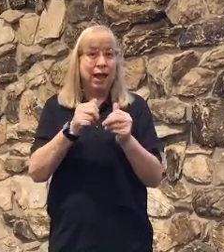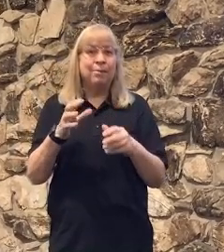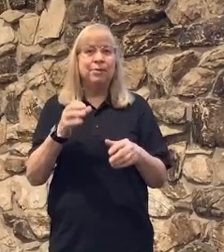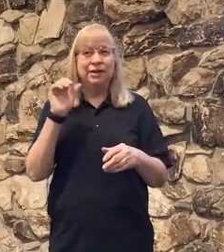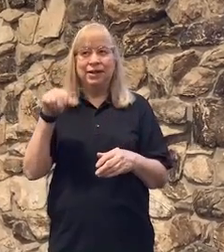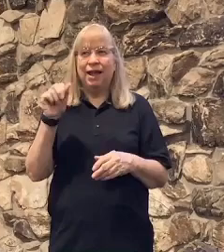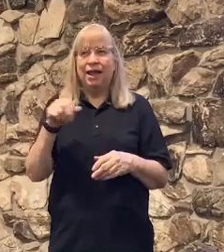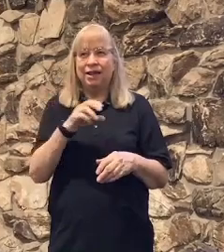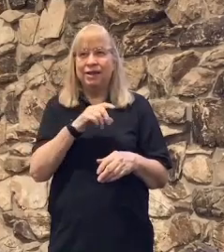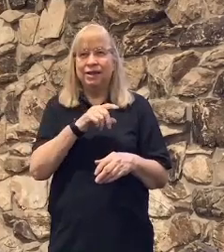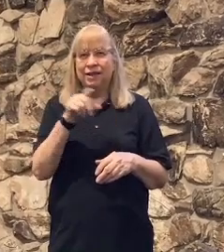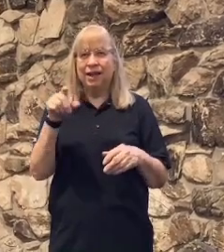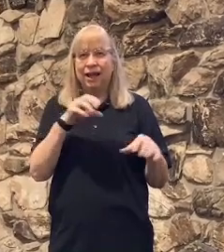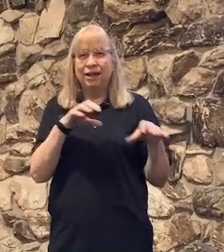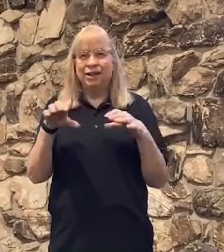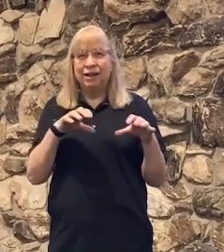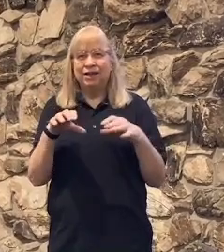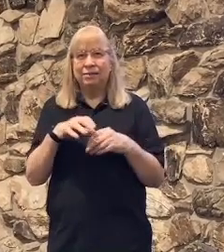did. Dennis?